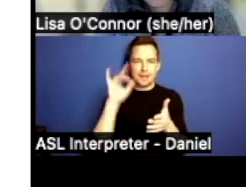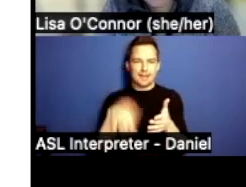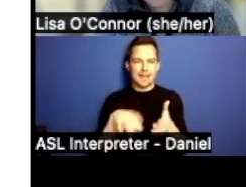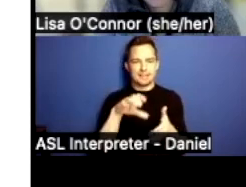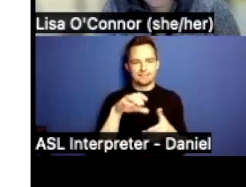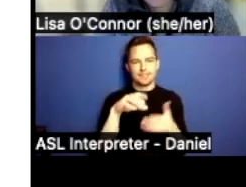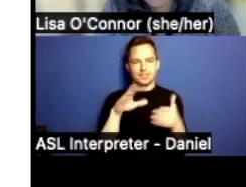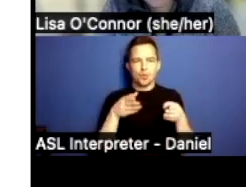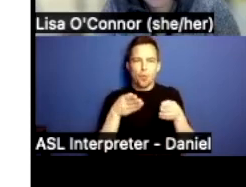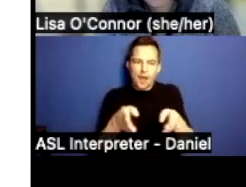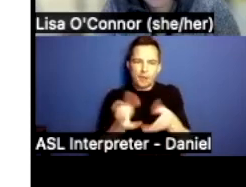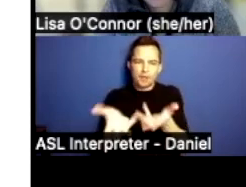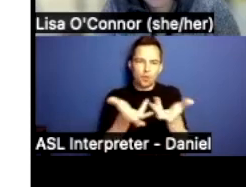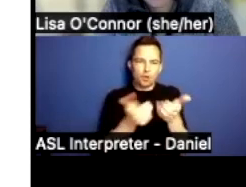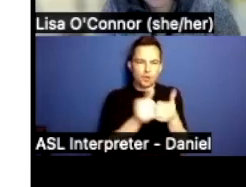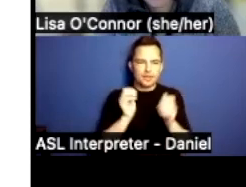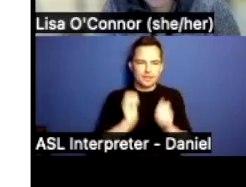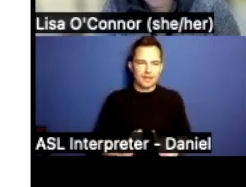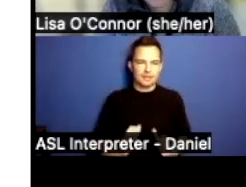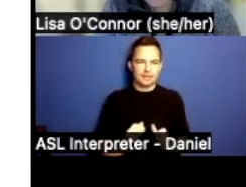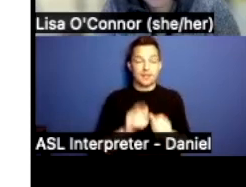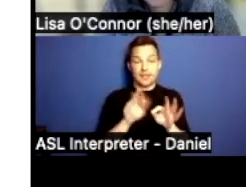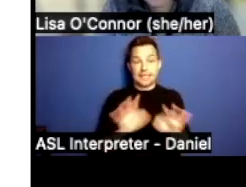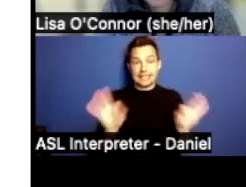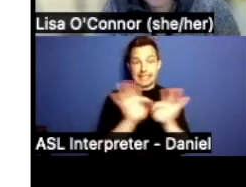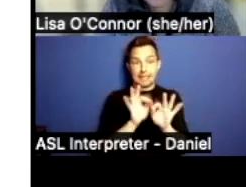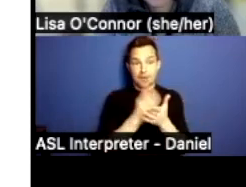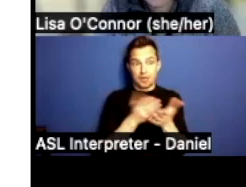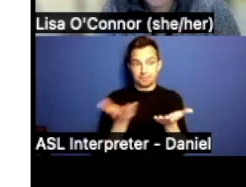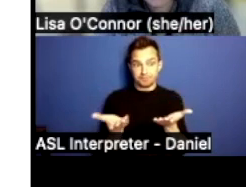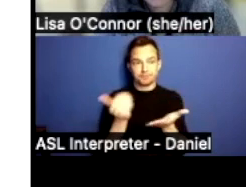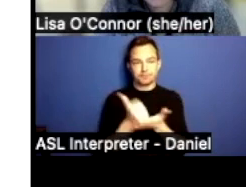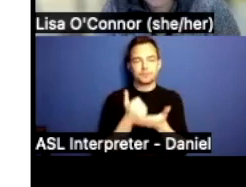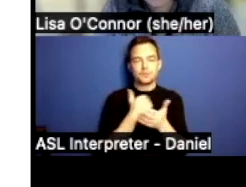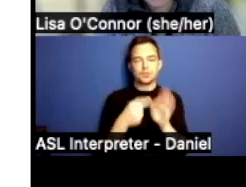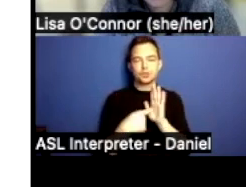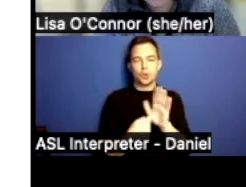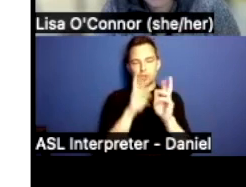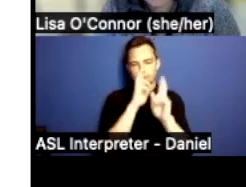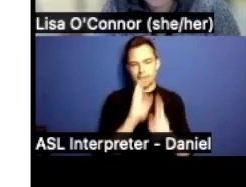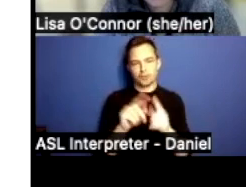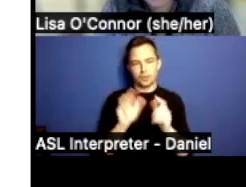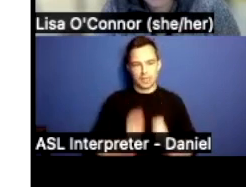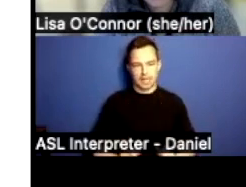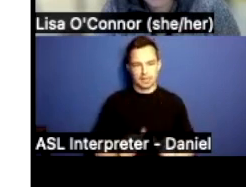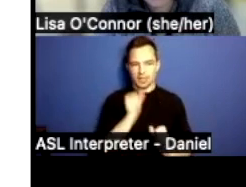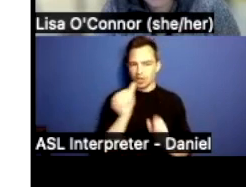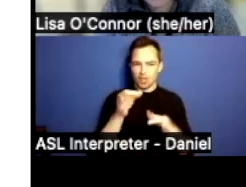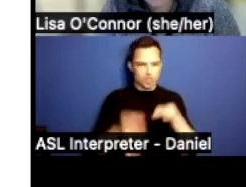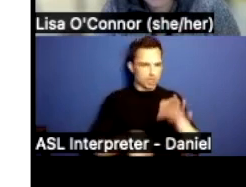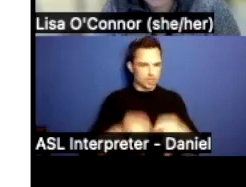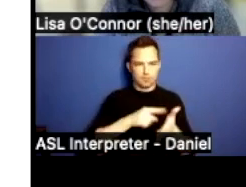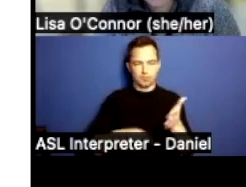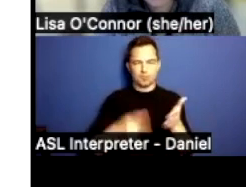work with clients. And I think the key pillars are they help us to demonstrate respect for the client, this non-judgment thing that we've been